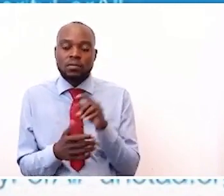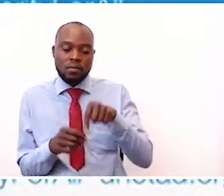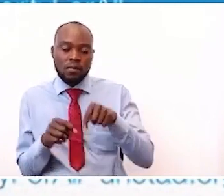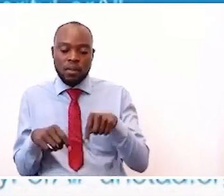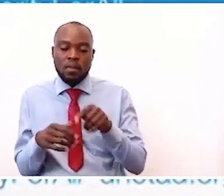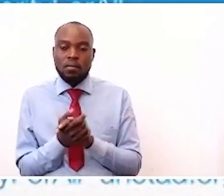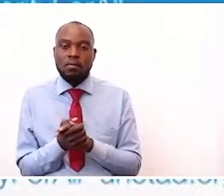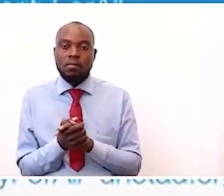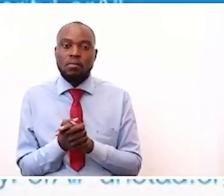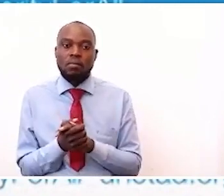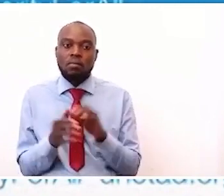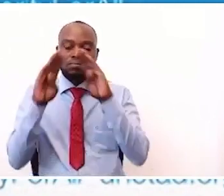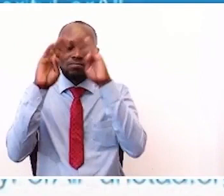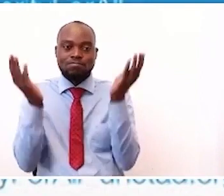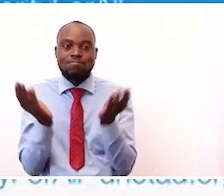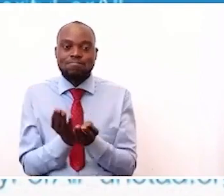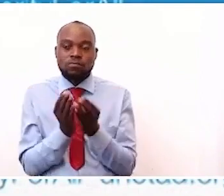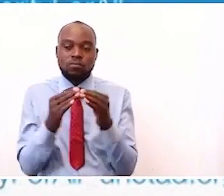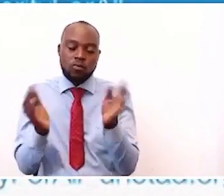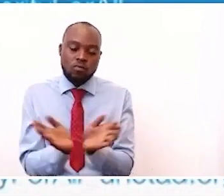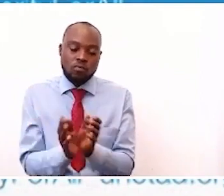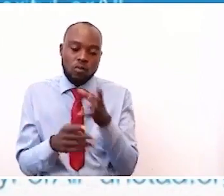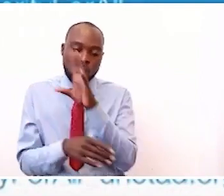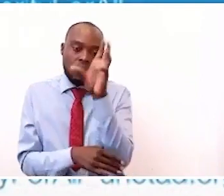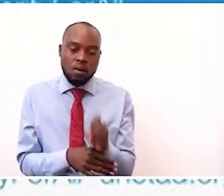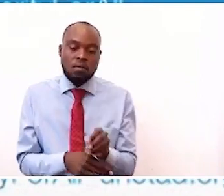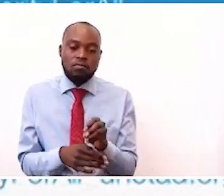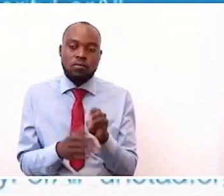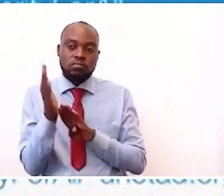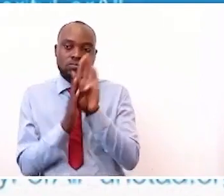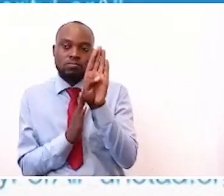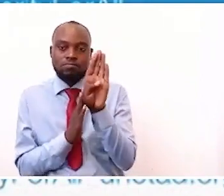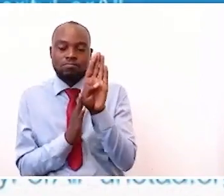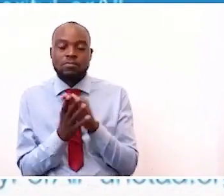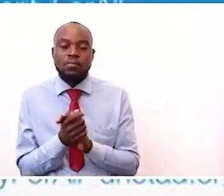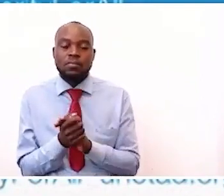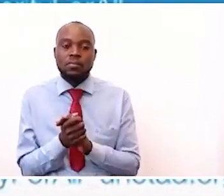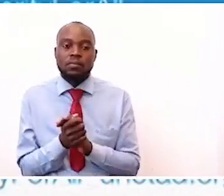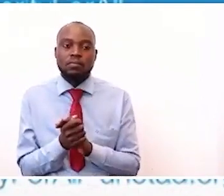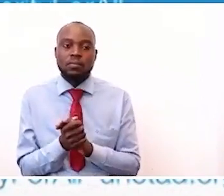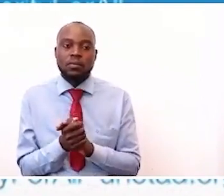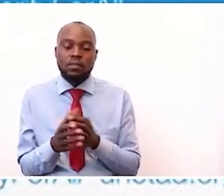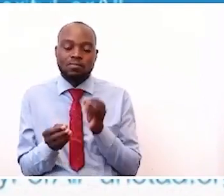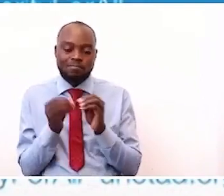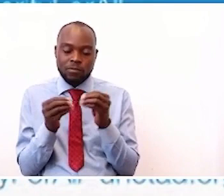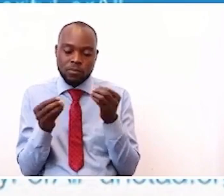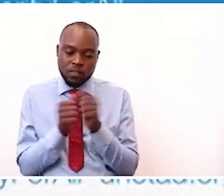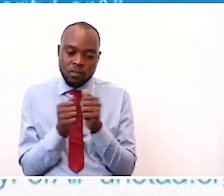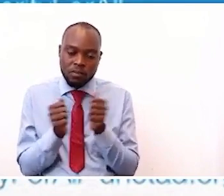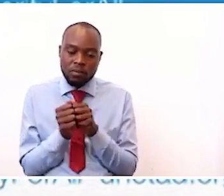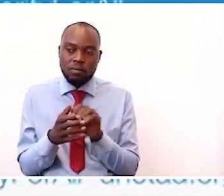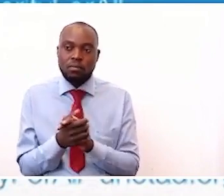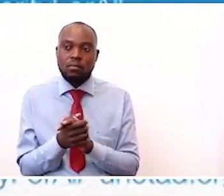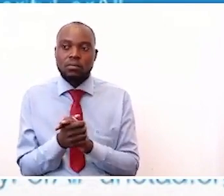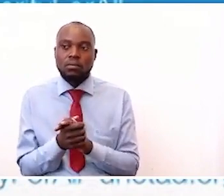within global UN fora for Africa to develop a session that it does have a voice. Now, the very